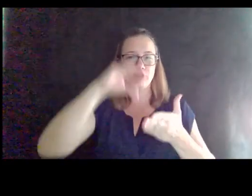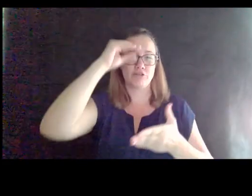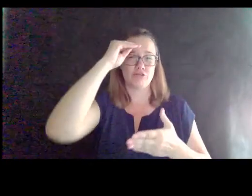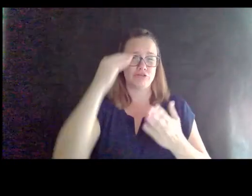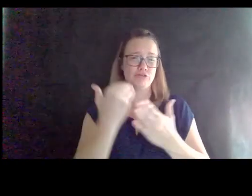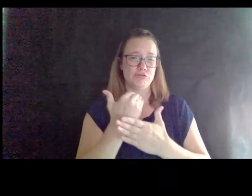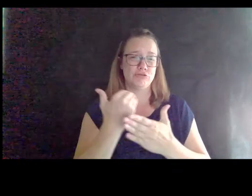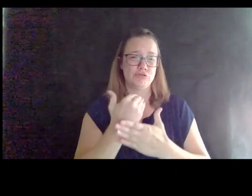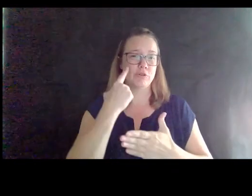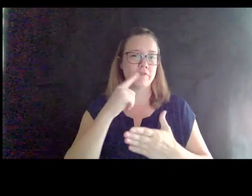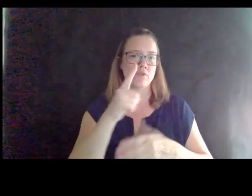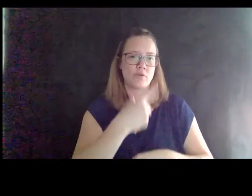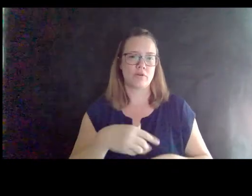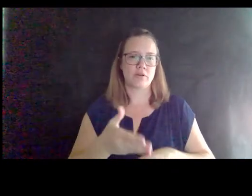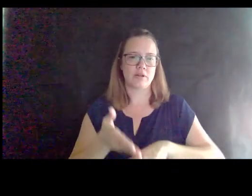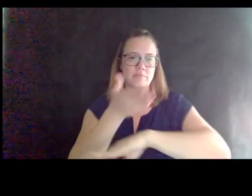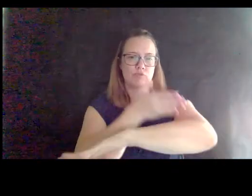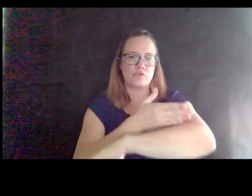sleep.